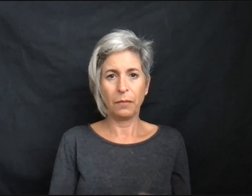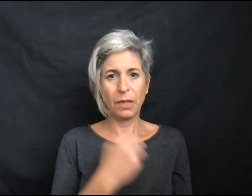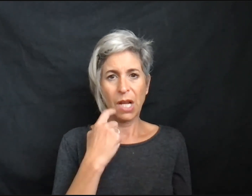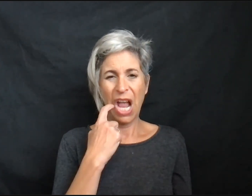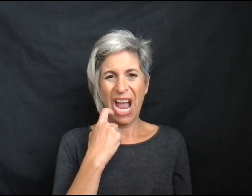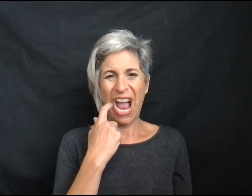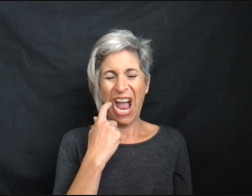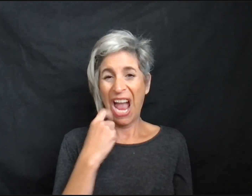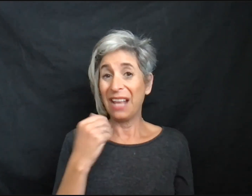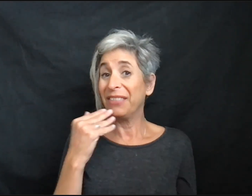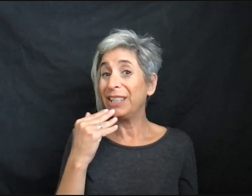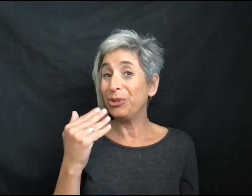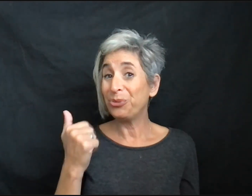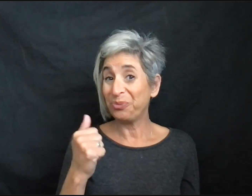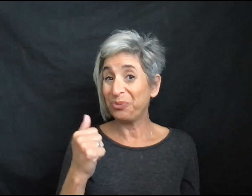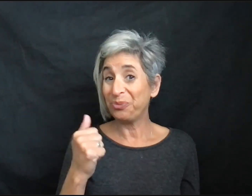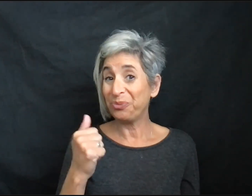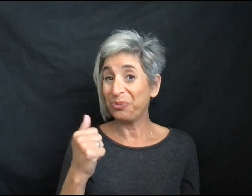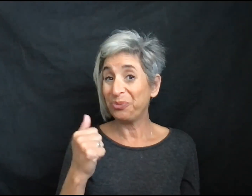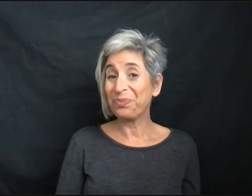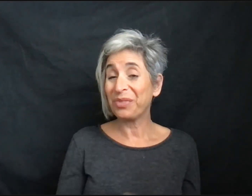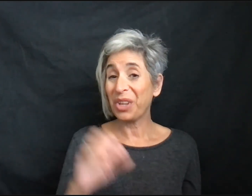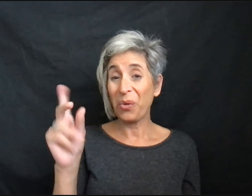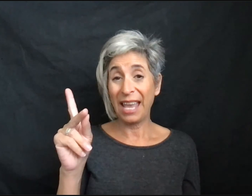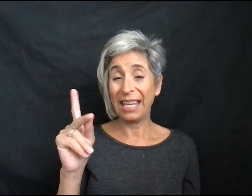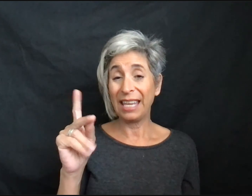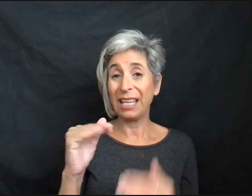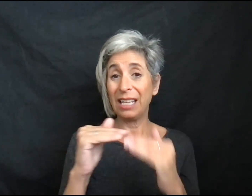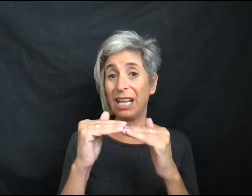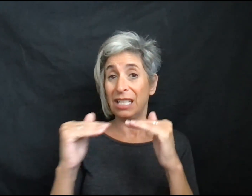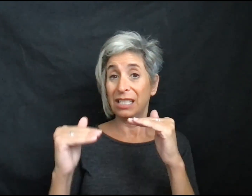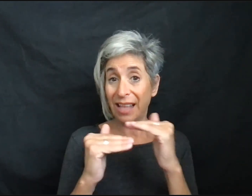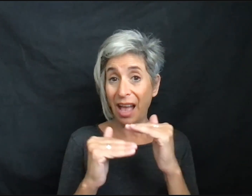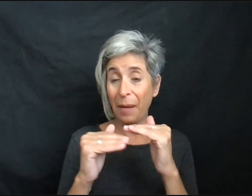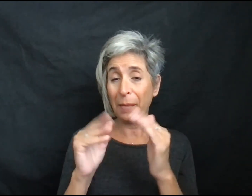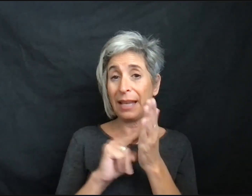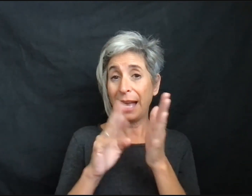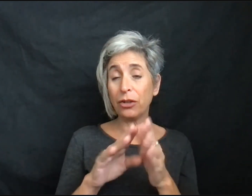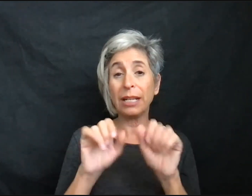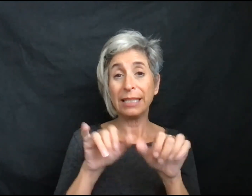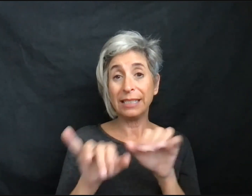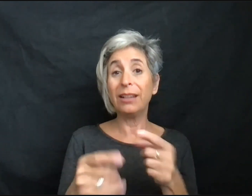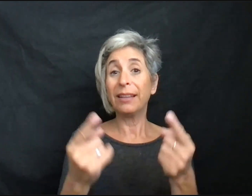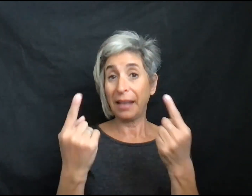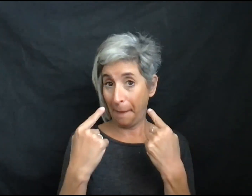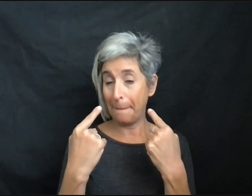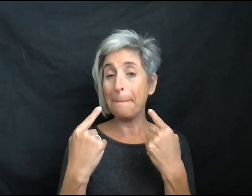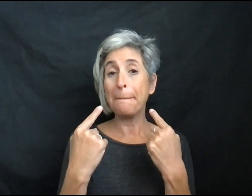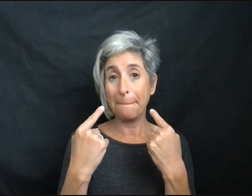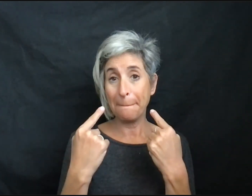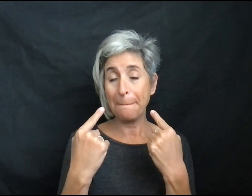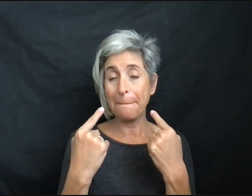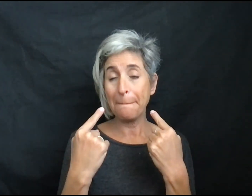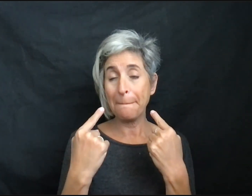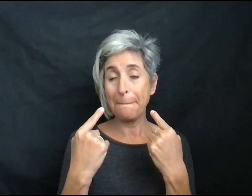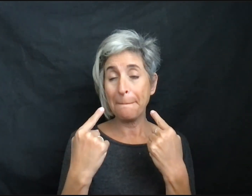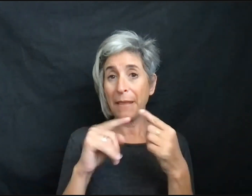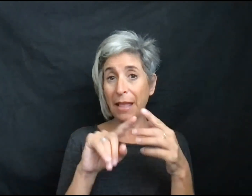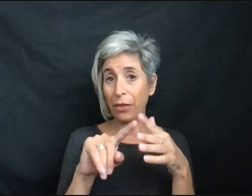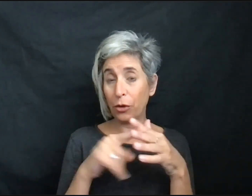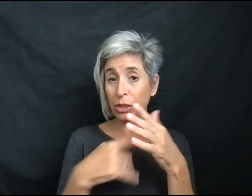Thank you. Okay, so a subcontractor can still come in at original permit